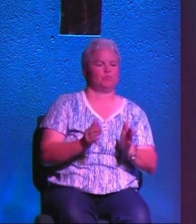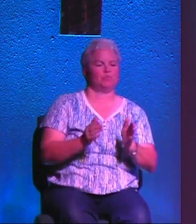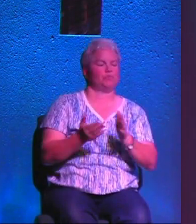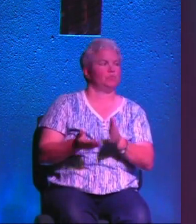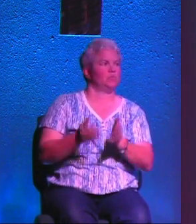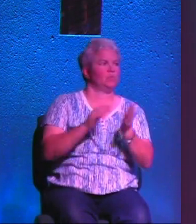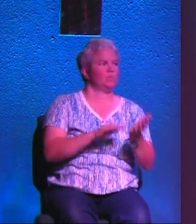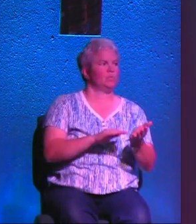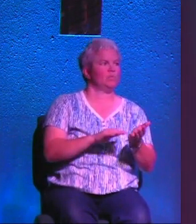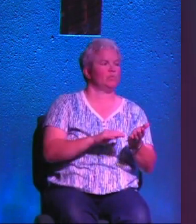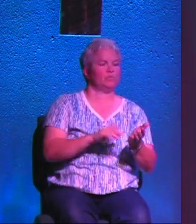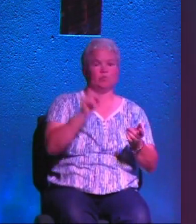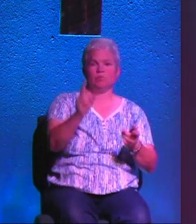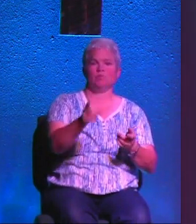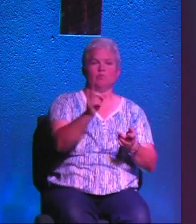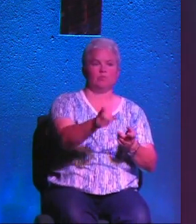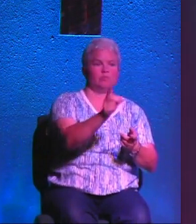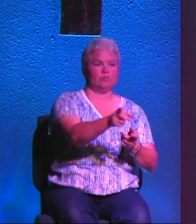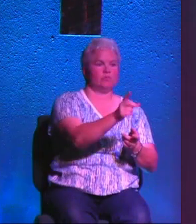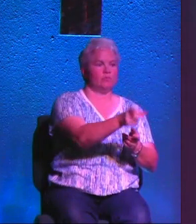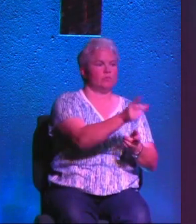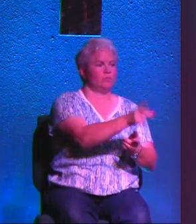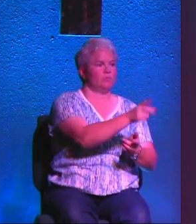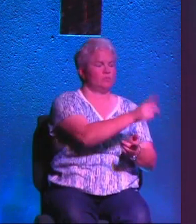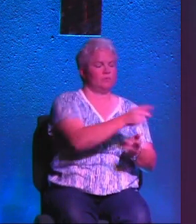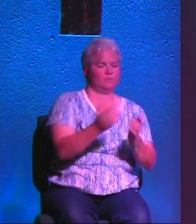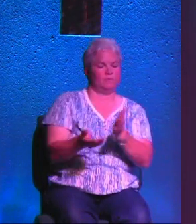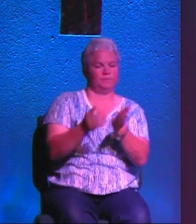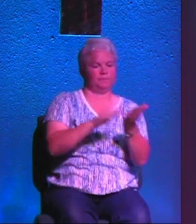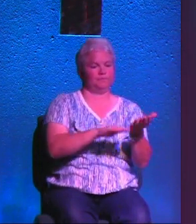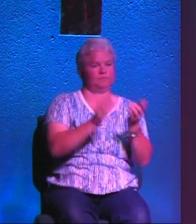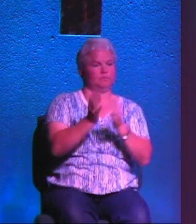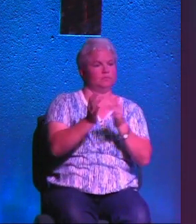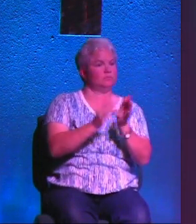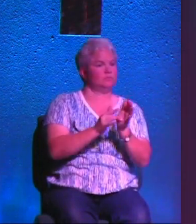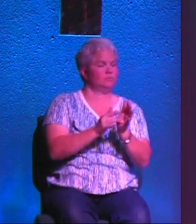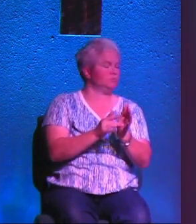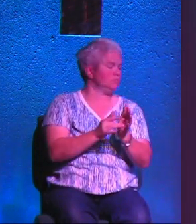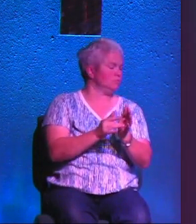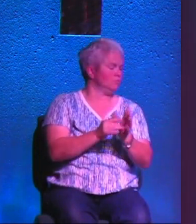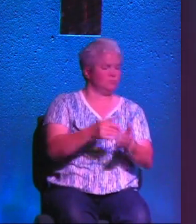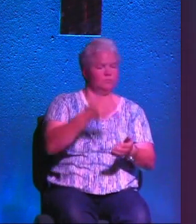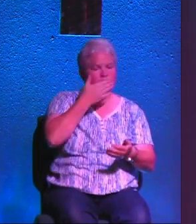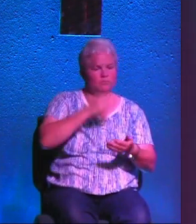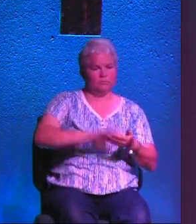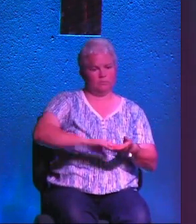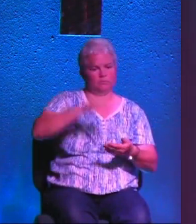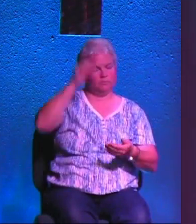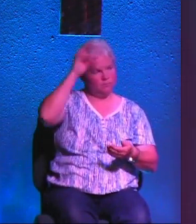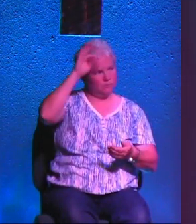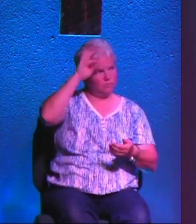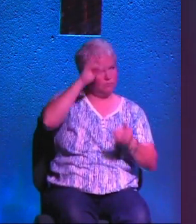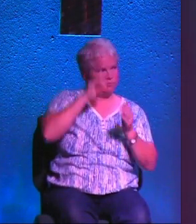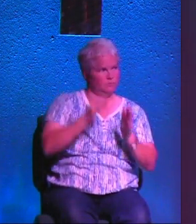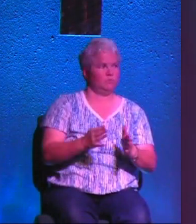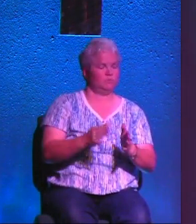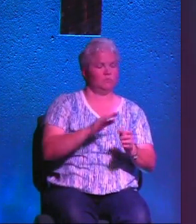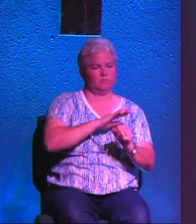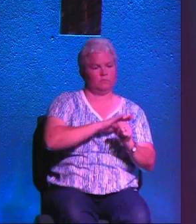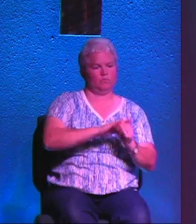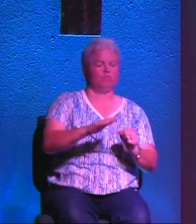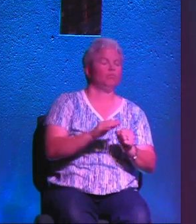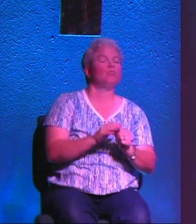that he died for each and every one of us. Now we have a bunch of bad preachers that are full